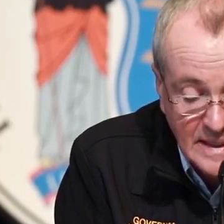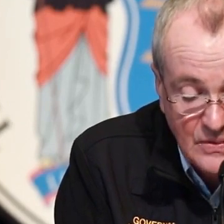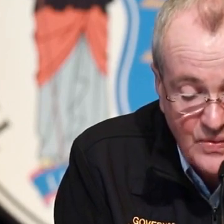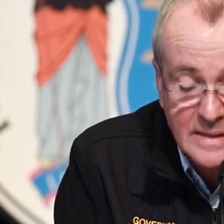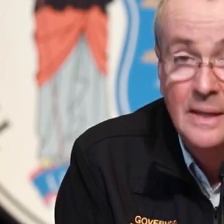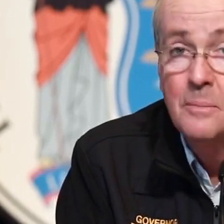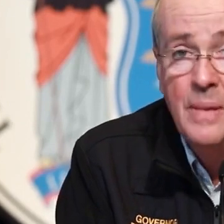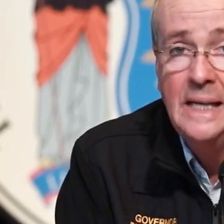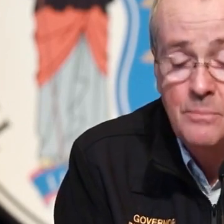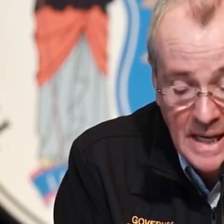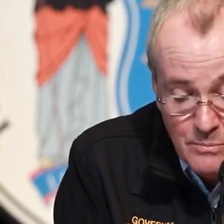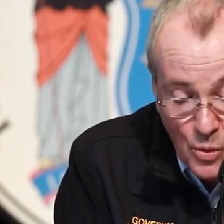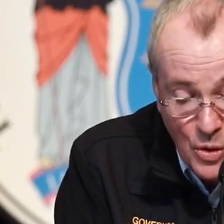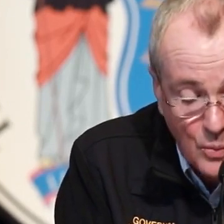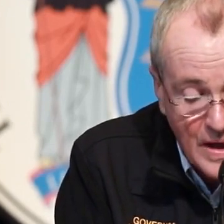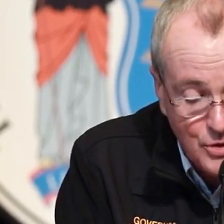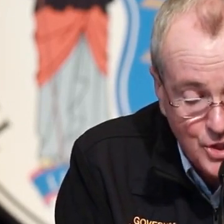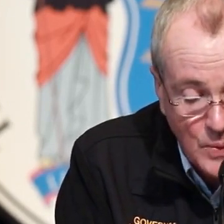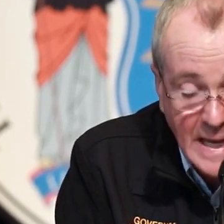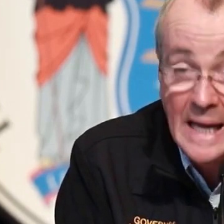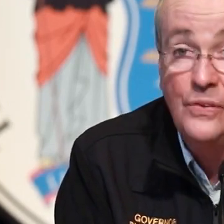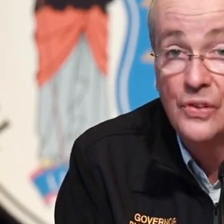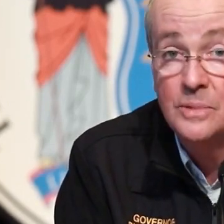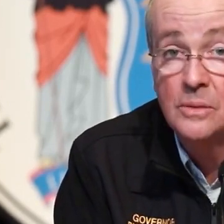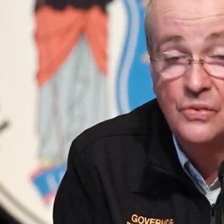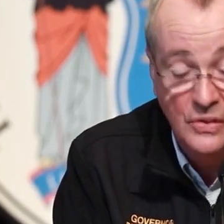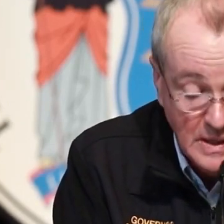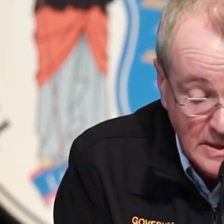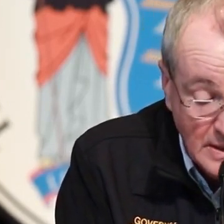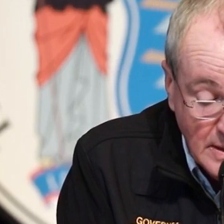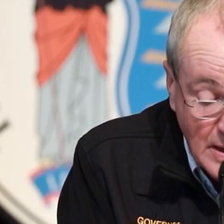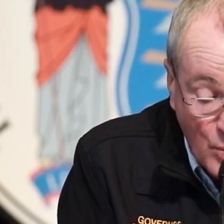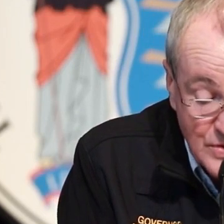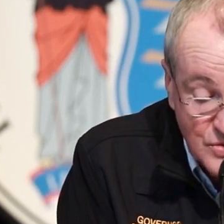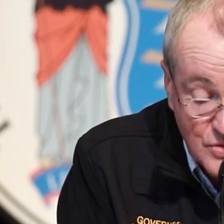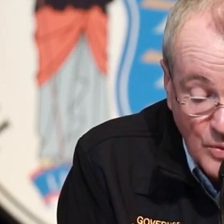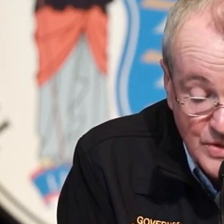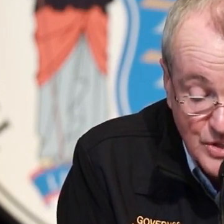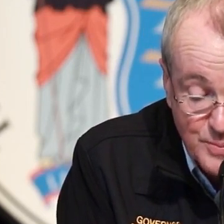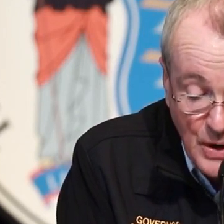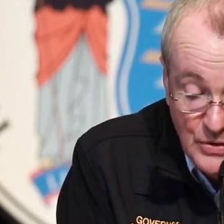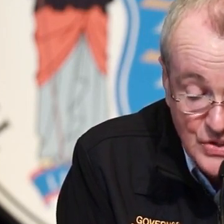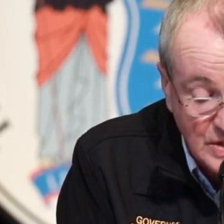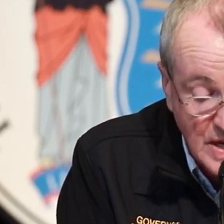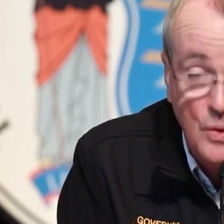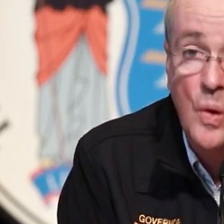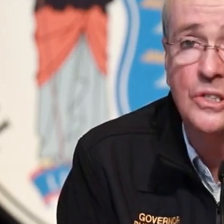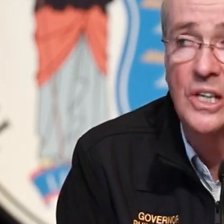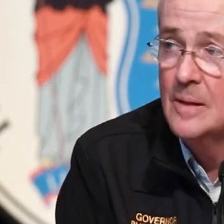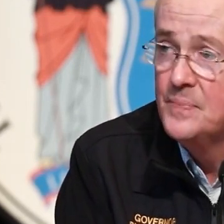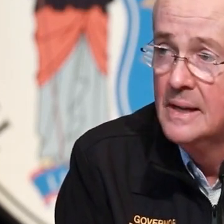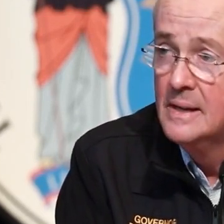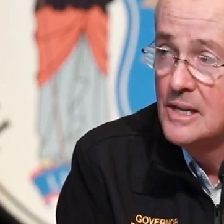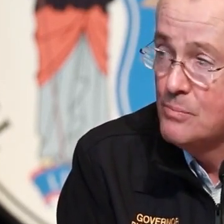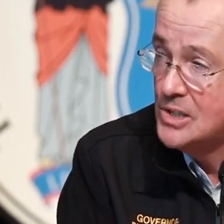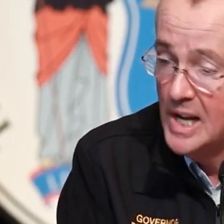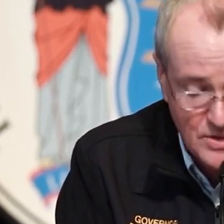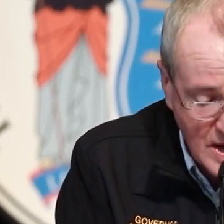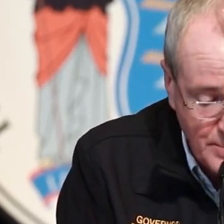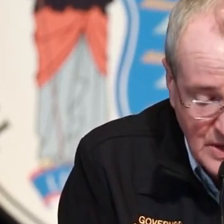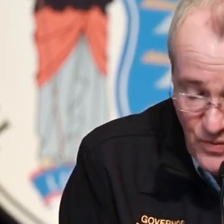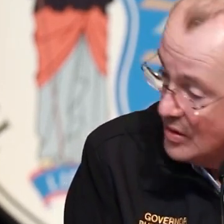COVID-19 can infect many, many more without showing any symptoms. And once someone is exposed, it can take a long time, as